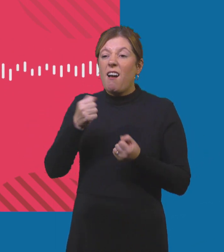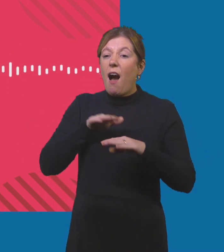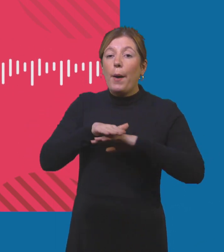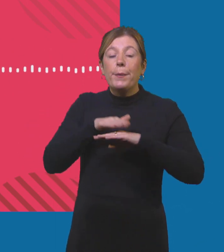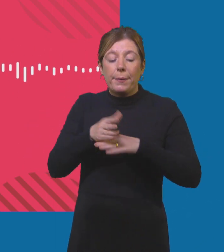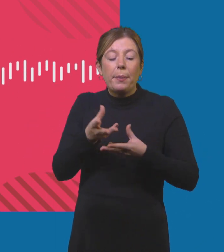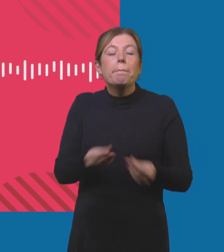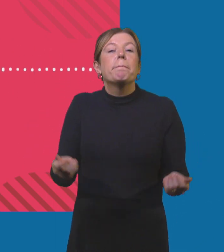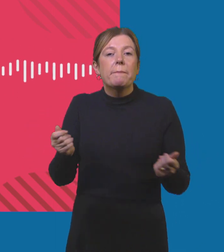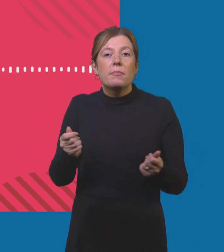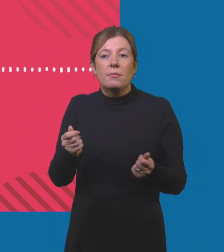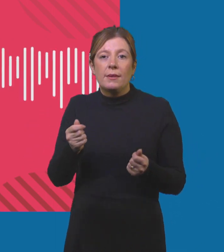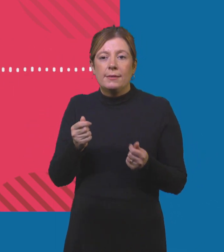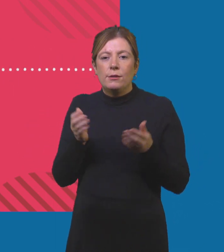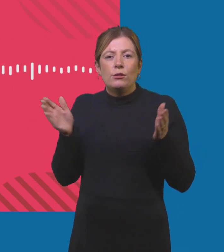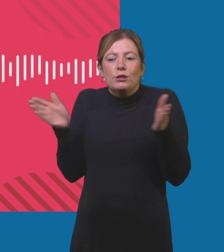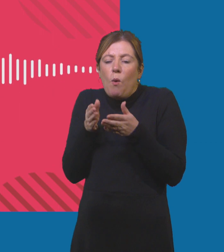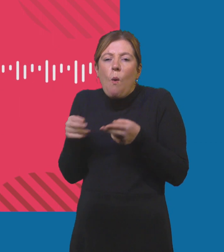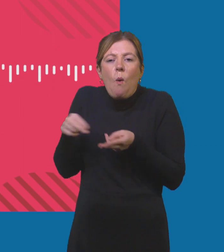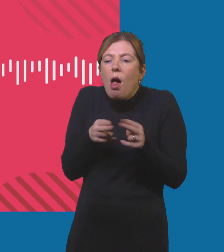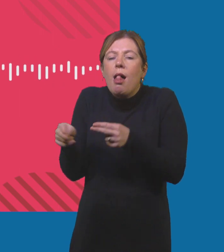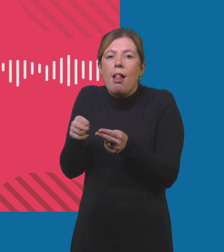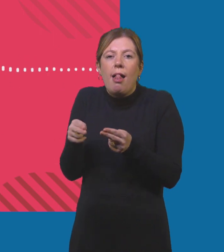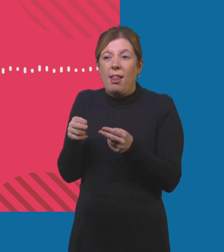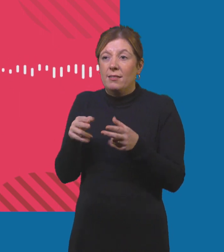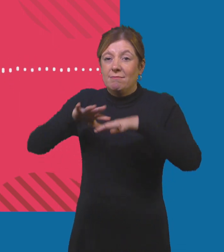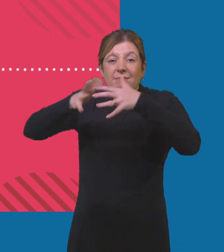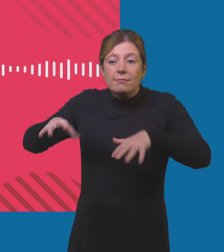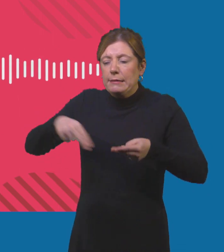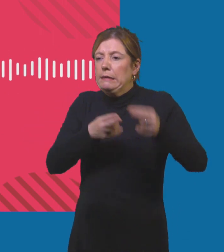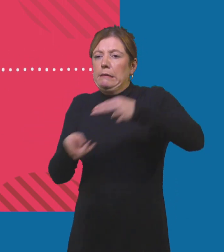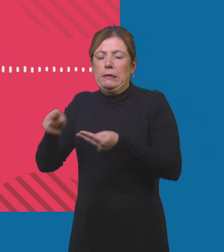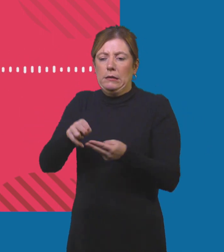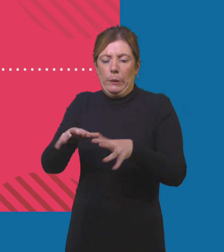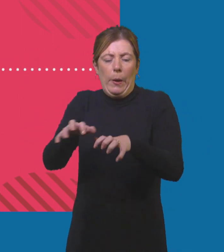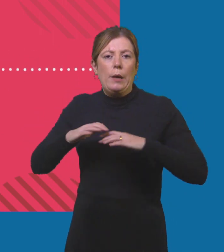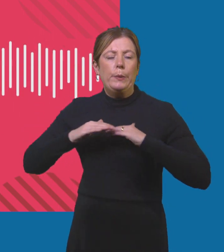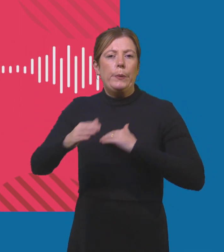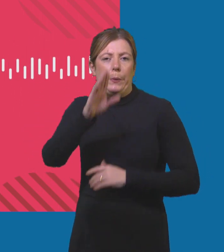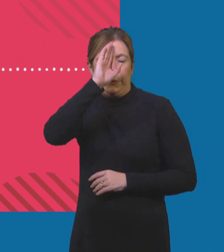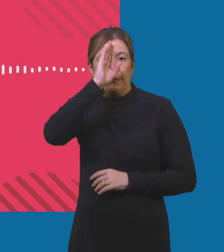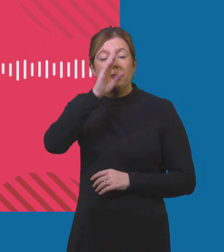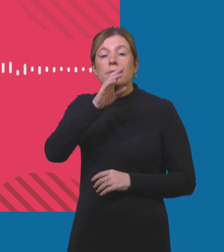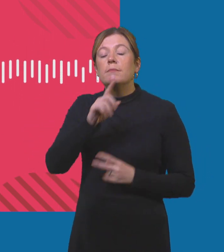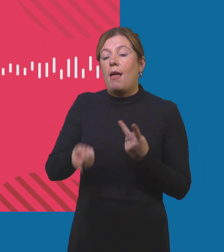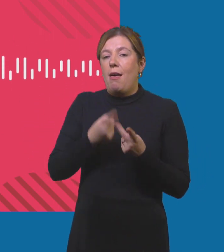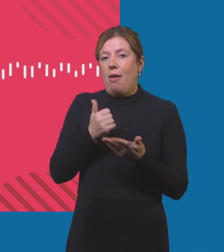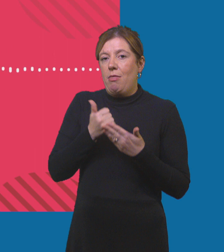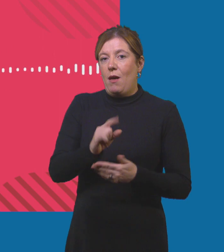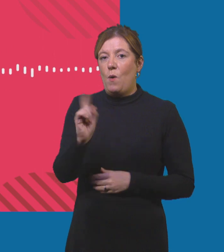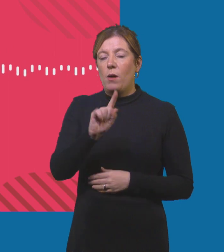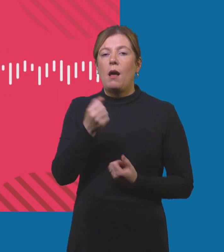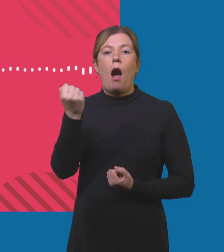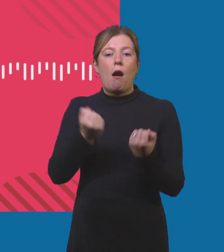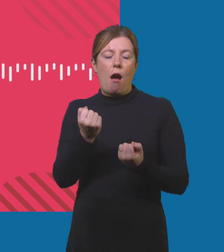of cleared it up a bit, whereas back roads and rural roads are likely to be a bit more treacherous. The next thing is make sure your car's in is